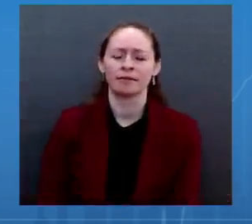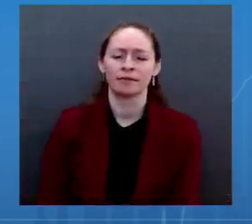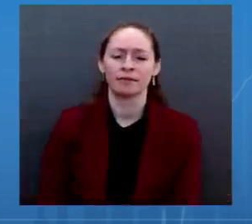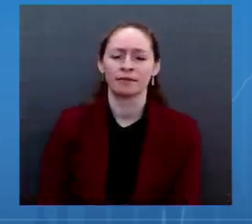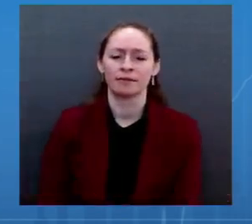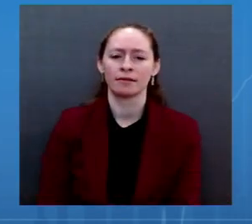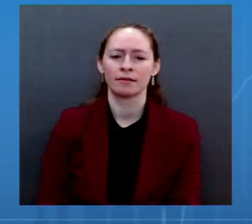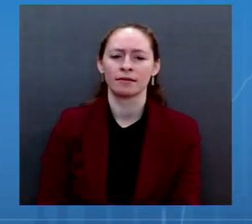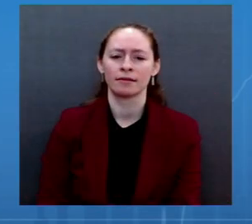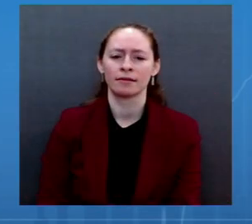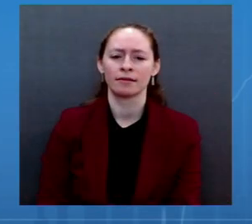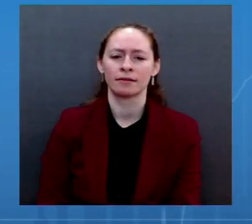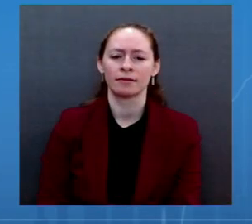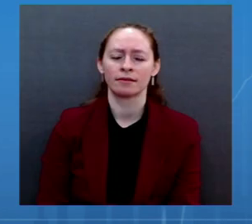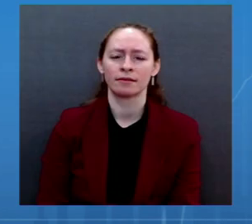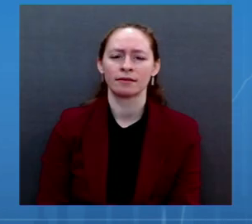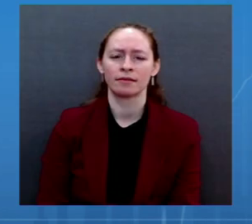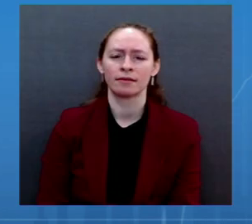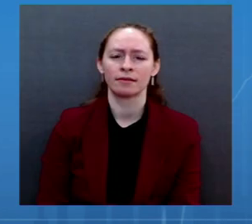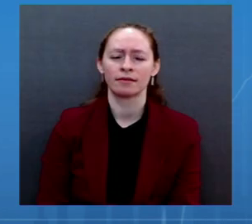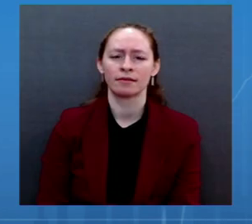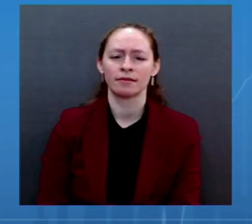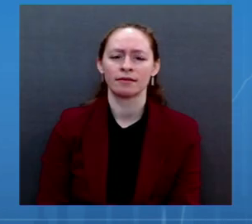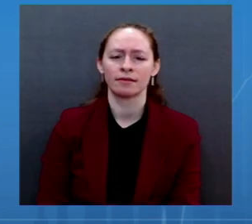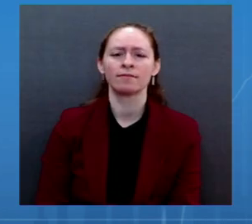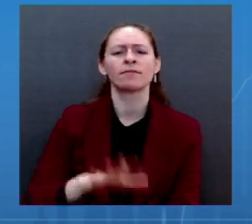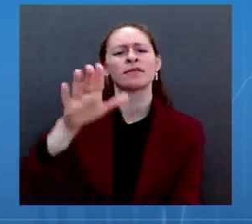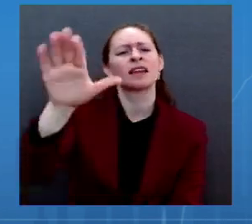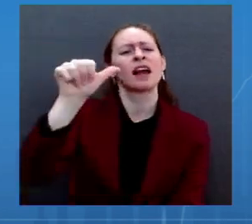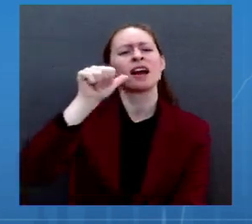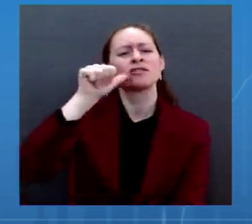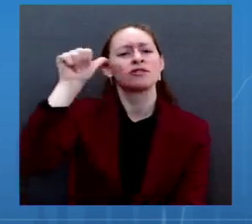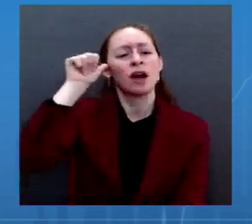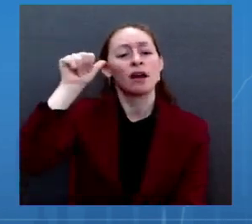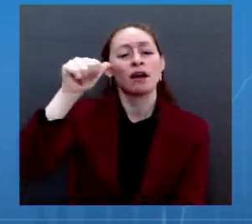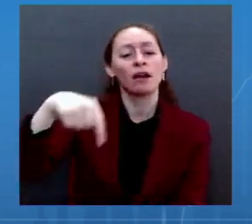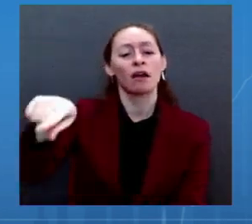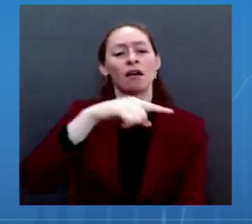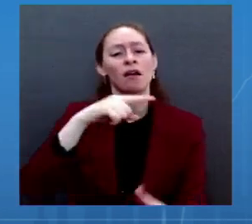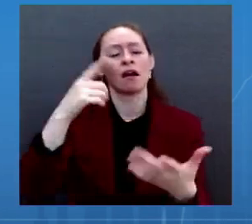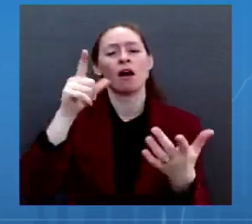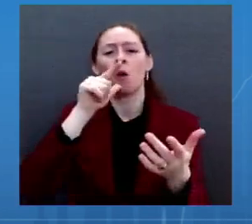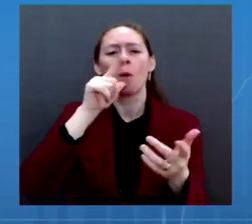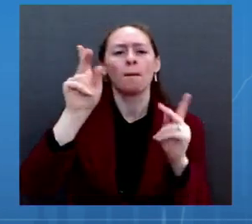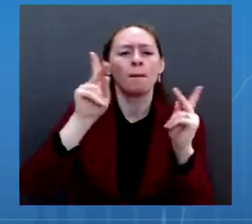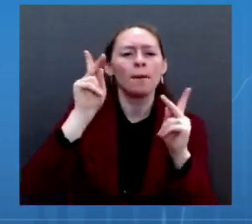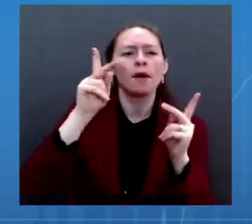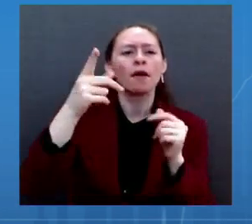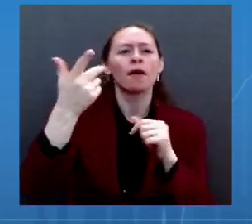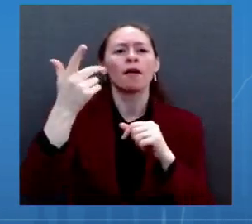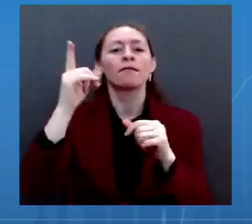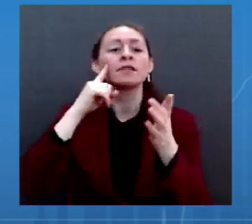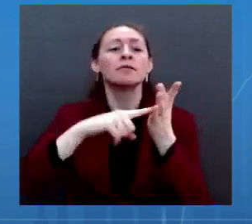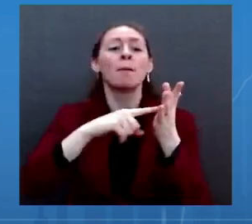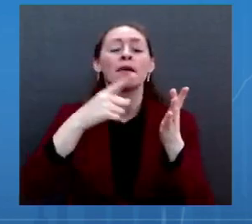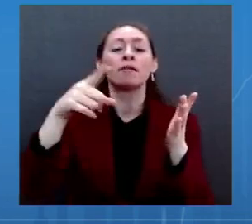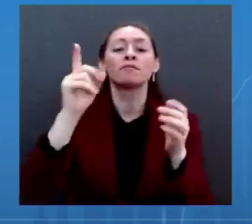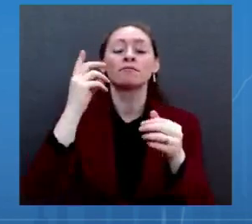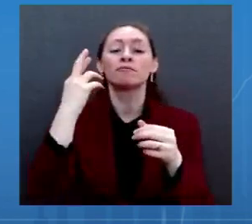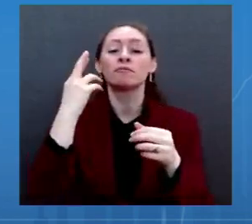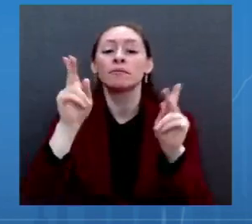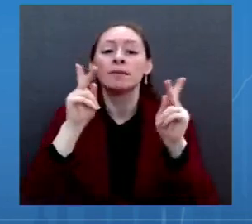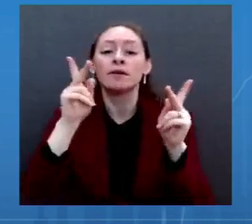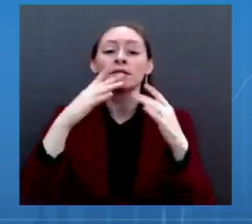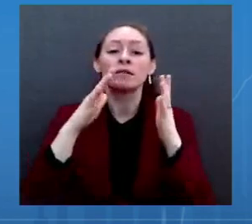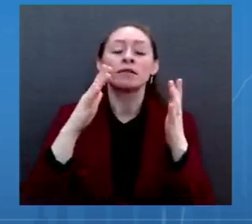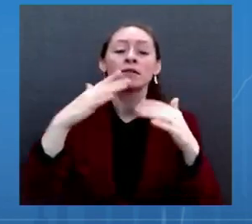others at home and at work until 10 days. So why wasn't that information included last week? And